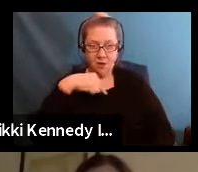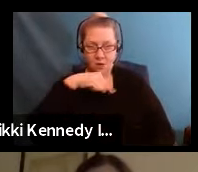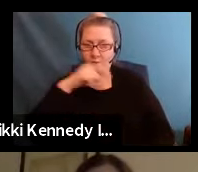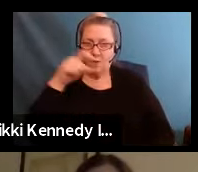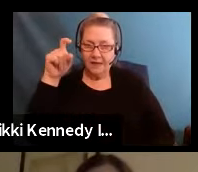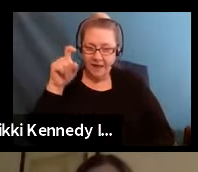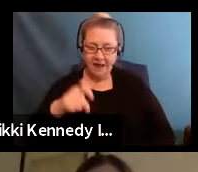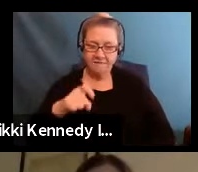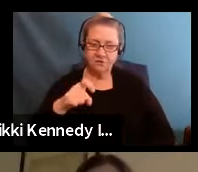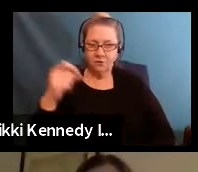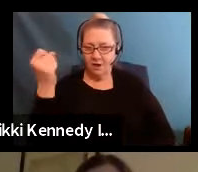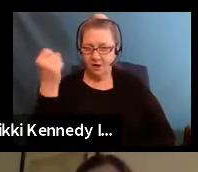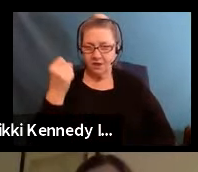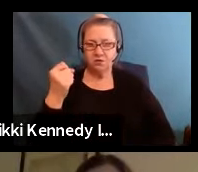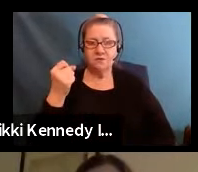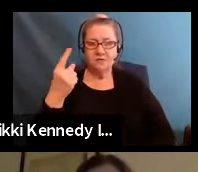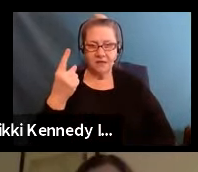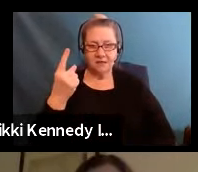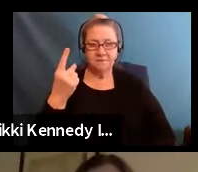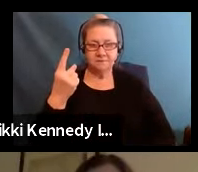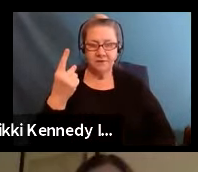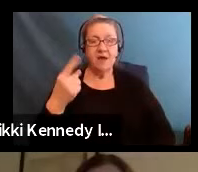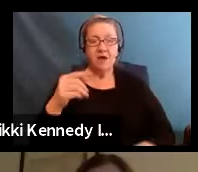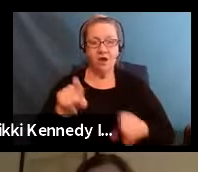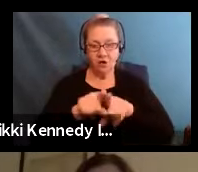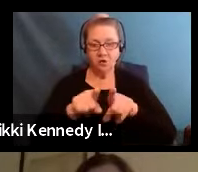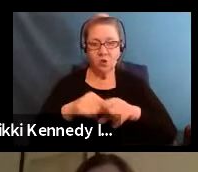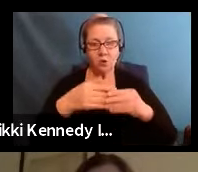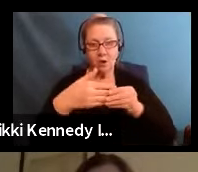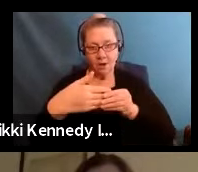have a degree of understanding, and I'll also say compromise.